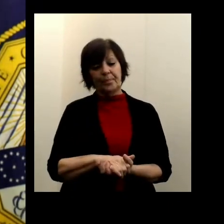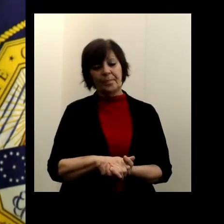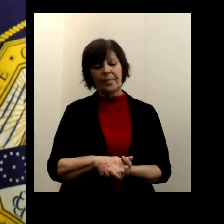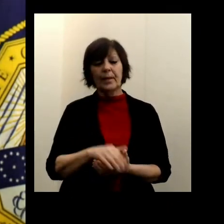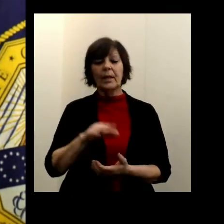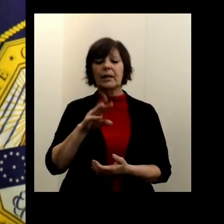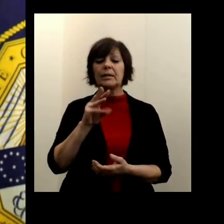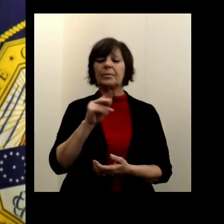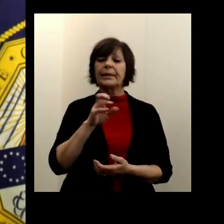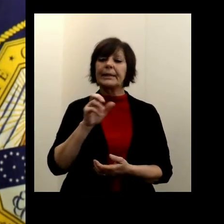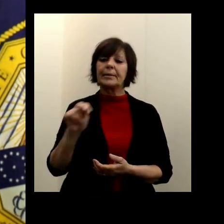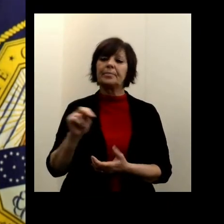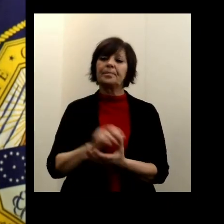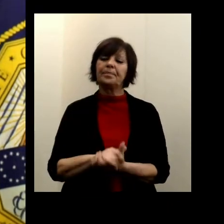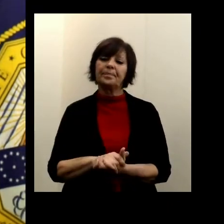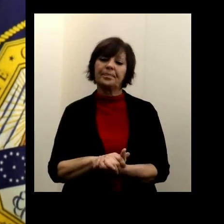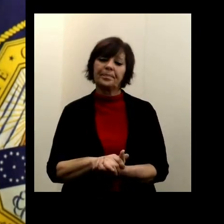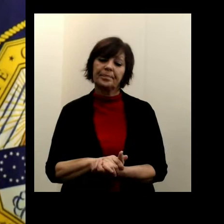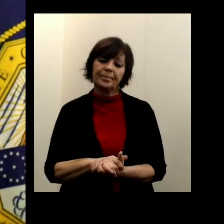WBEN, Mike Baggerman.